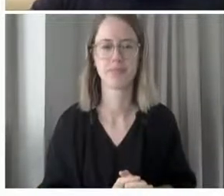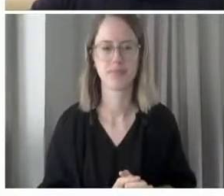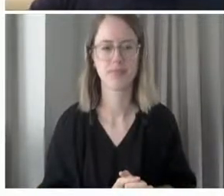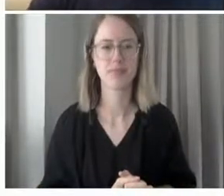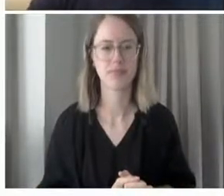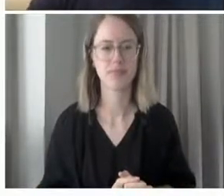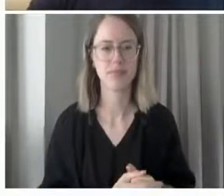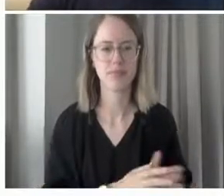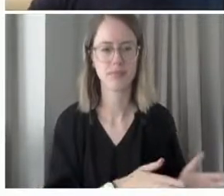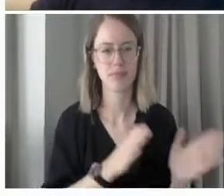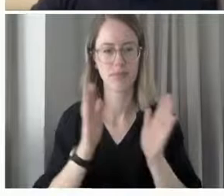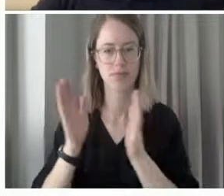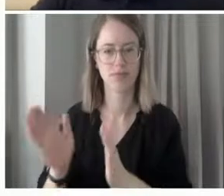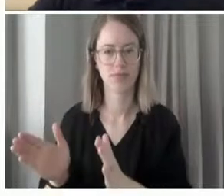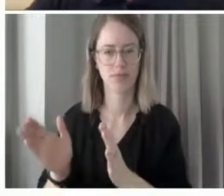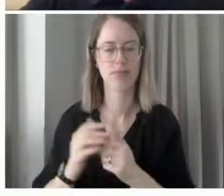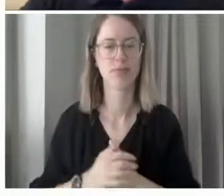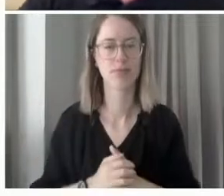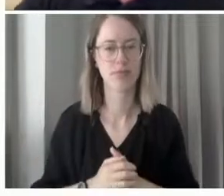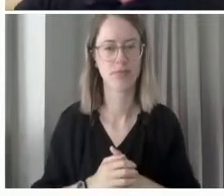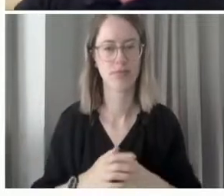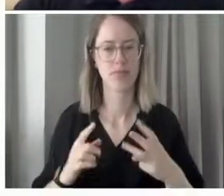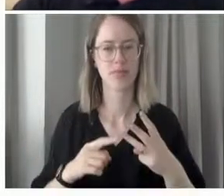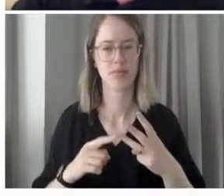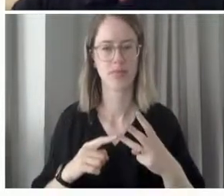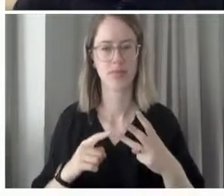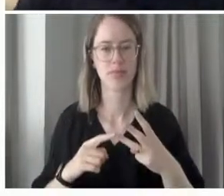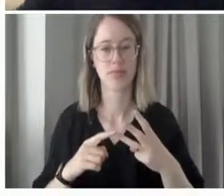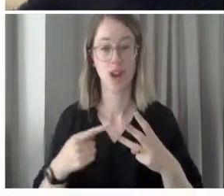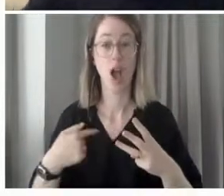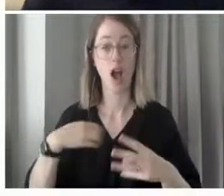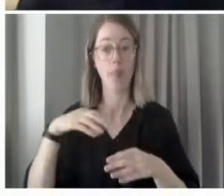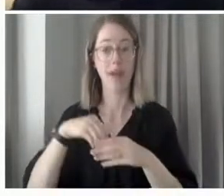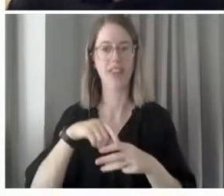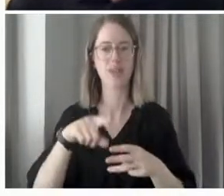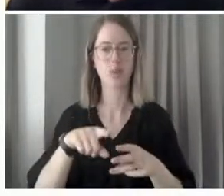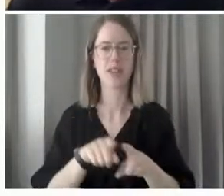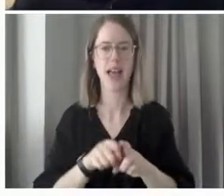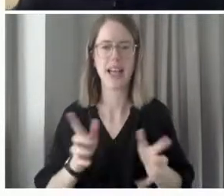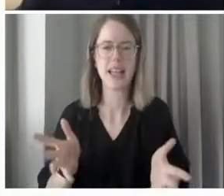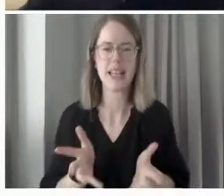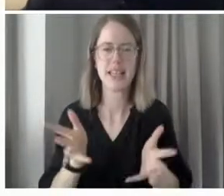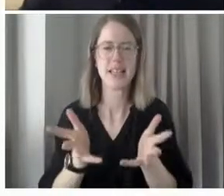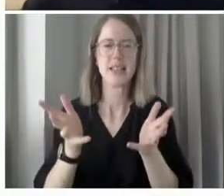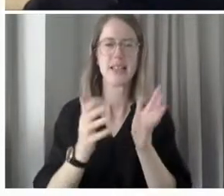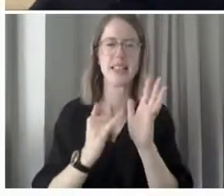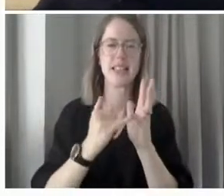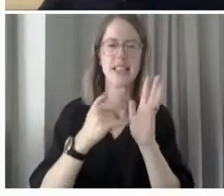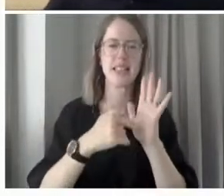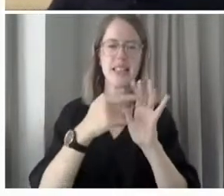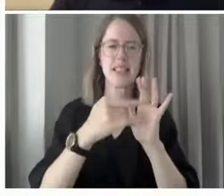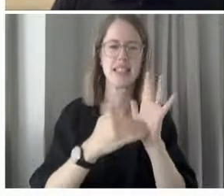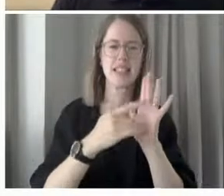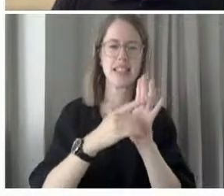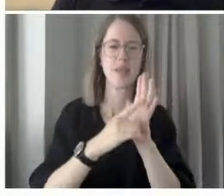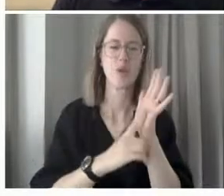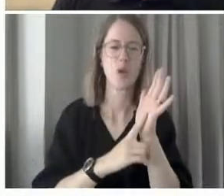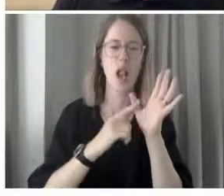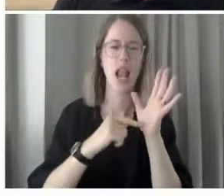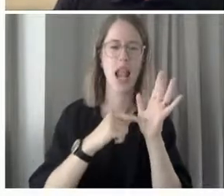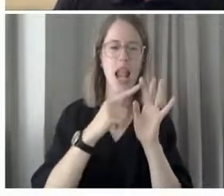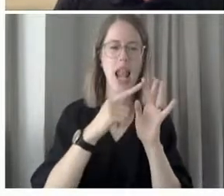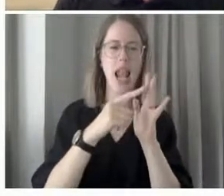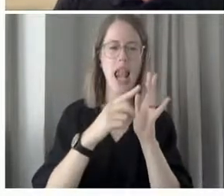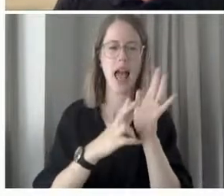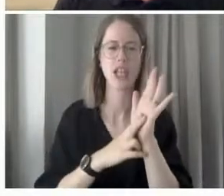Let's have a look at stimulation. I'm in this segment, so I'm a little bit biased, but I can make it sound really,